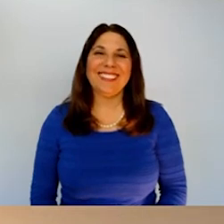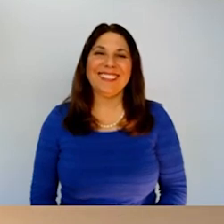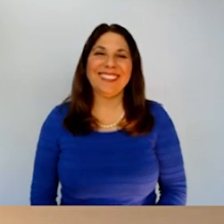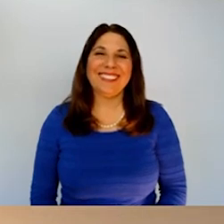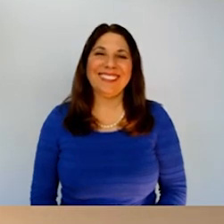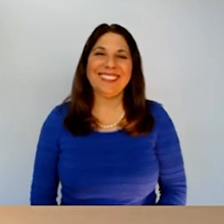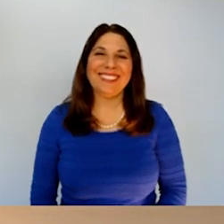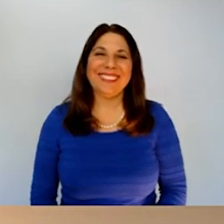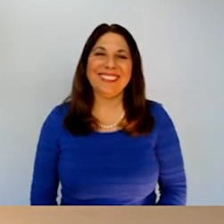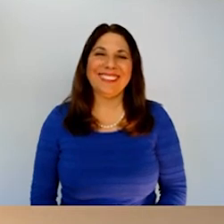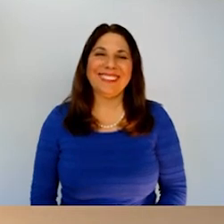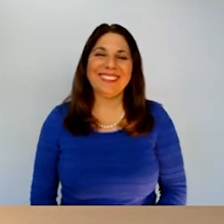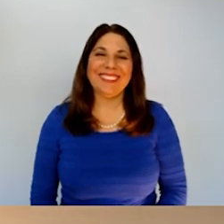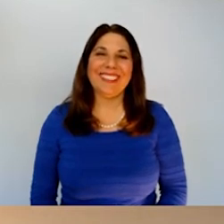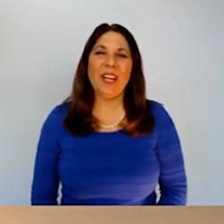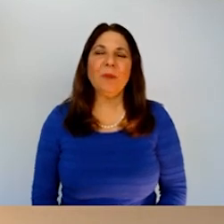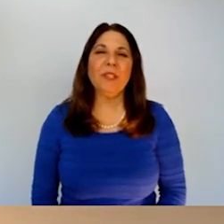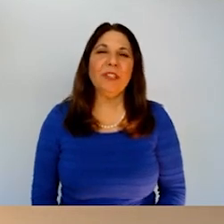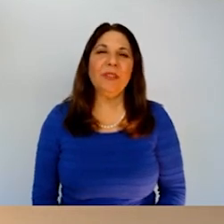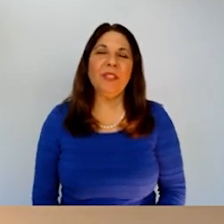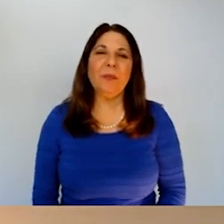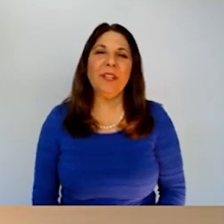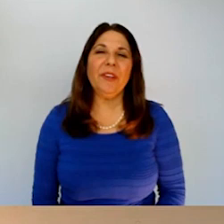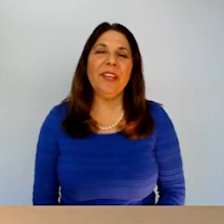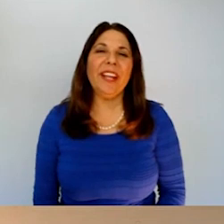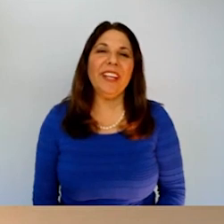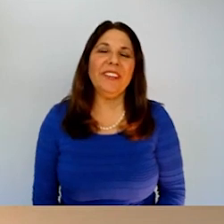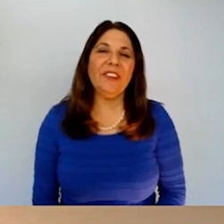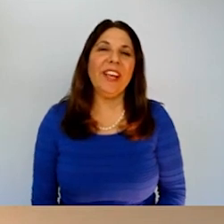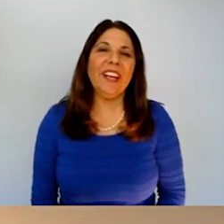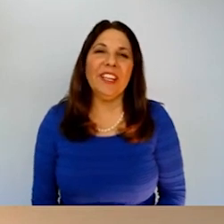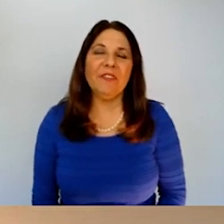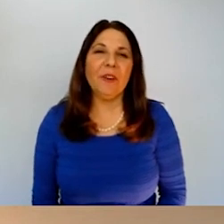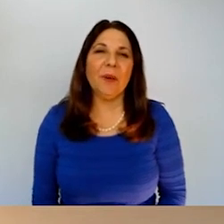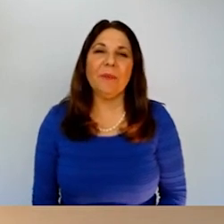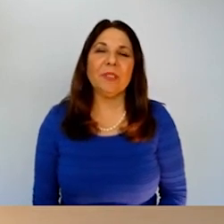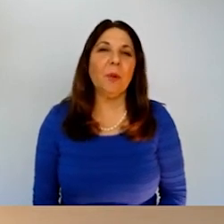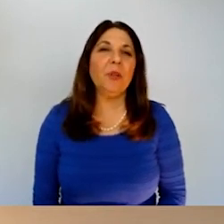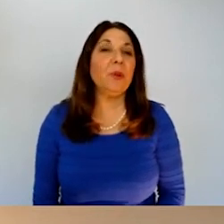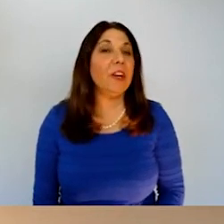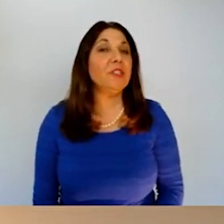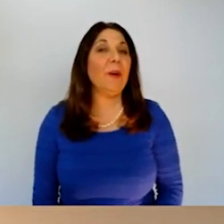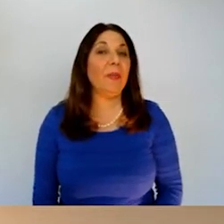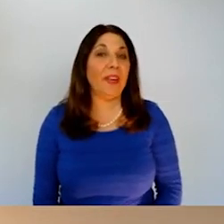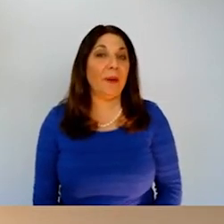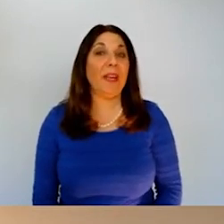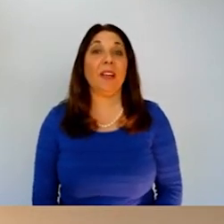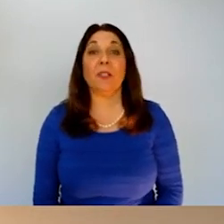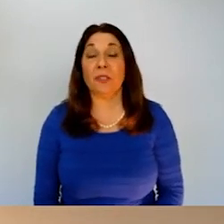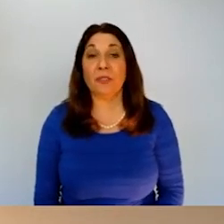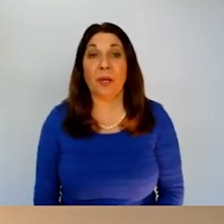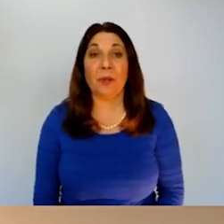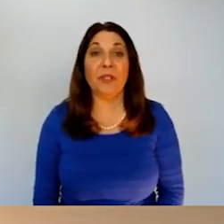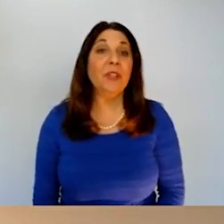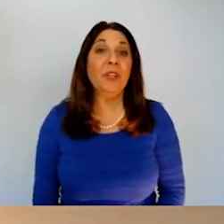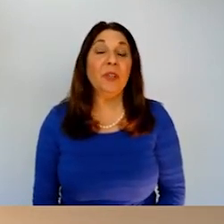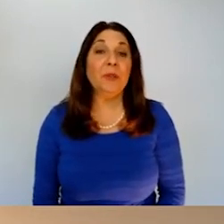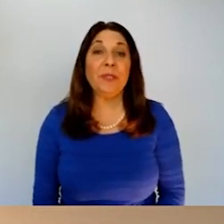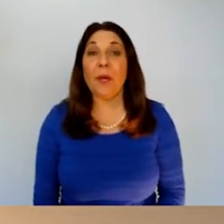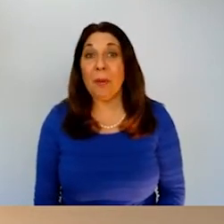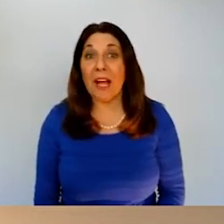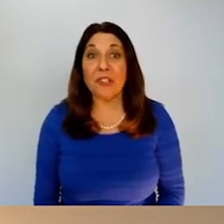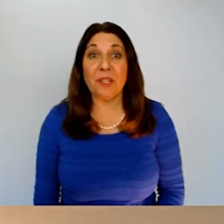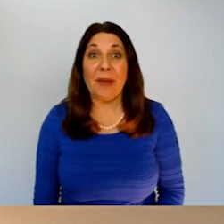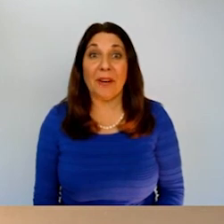when they get older, they do have some interest. Absolutely. But they're getting it from someone who cares about them and also someone